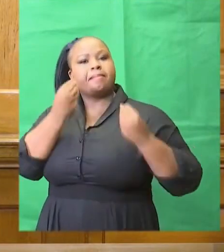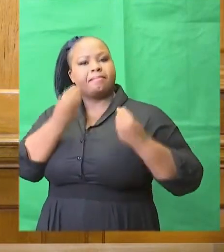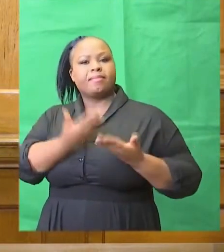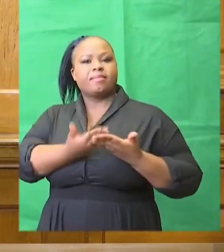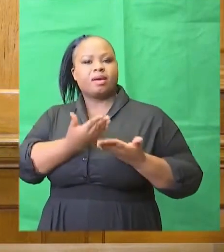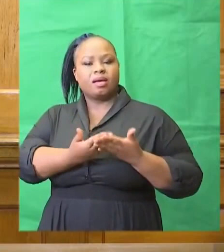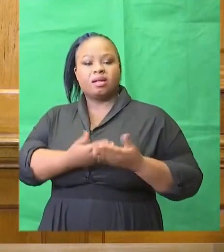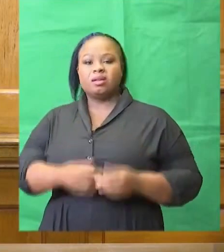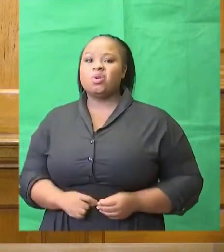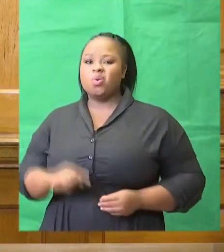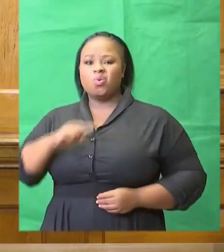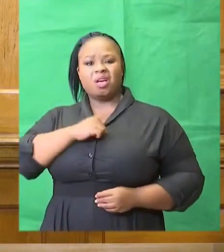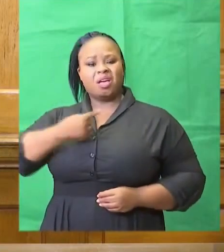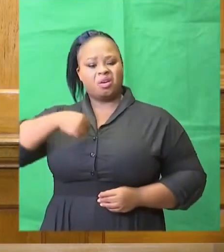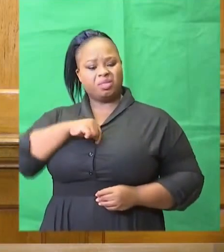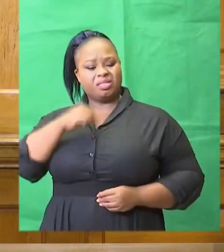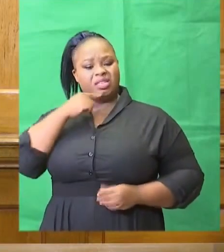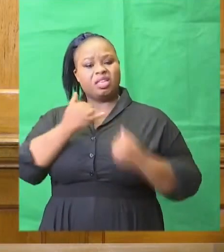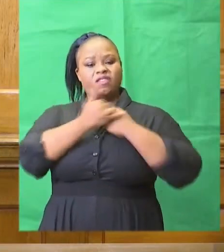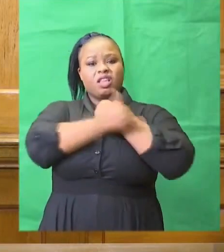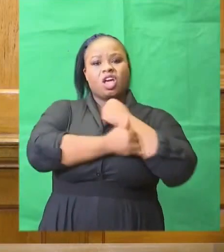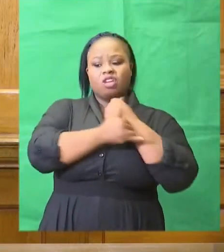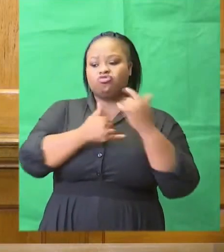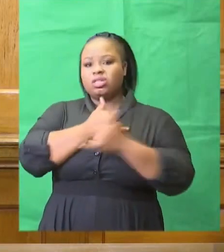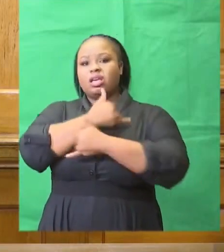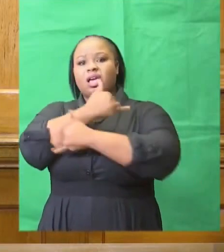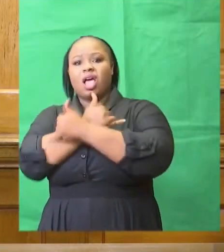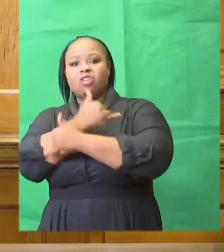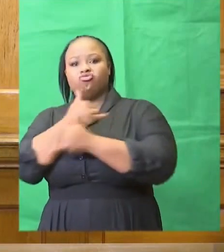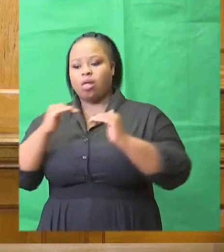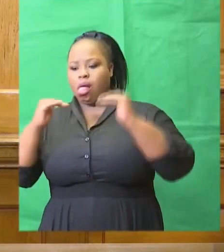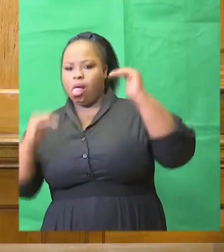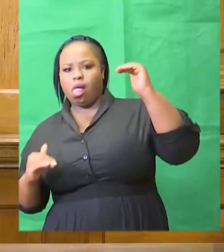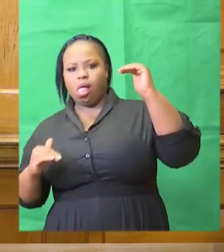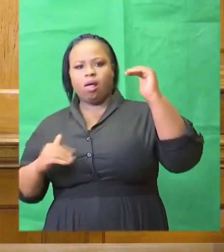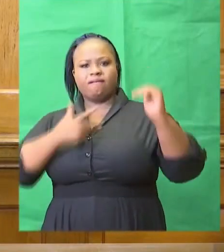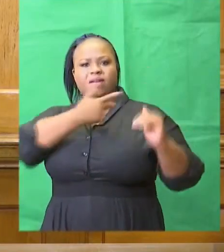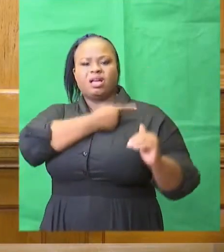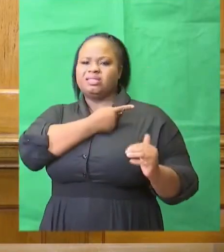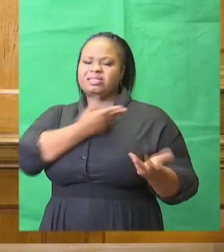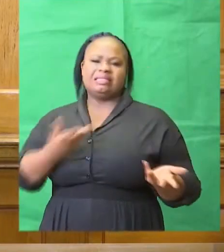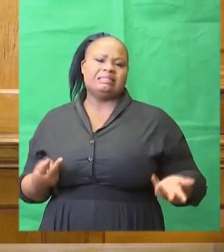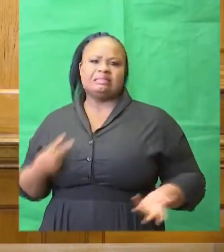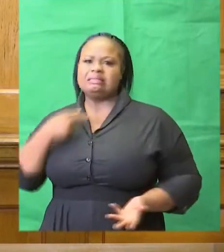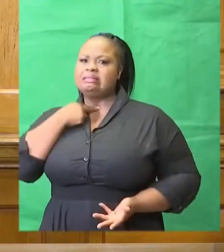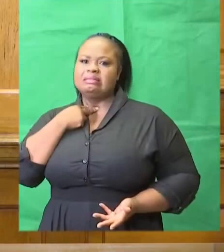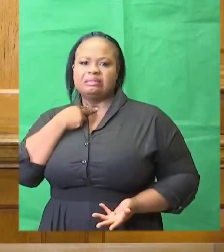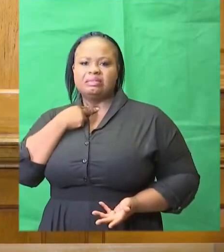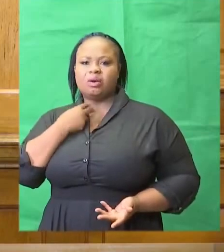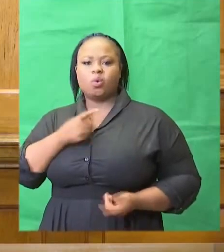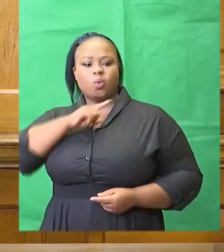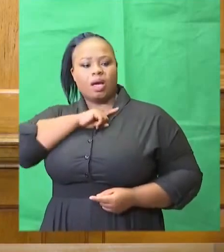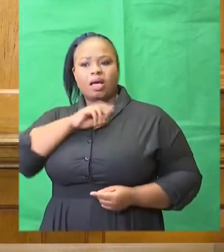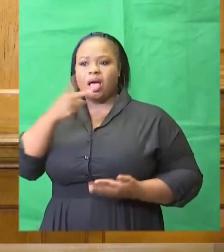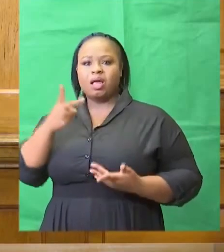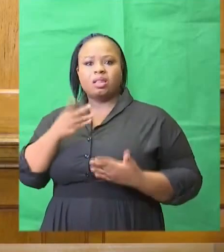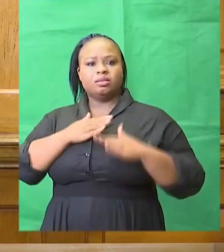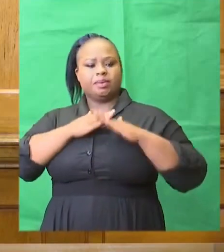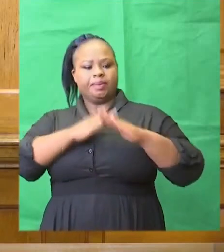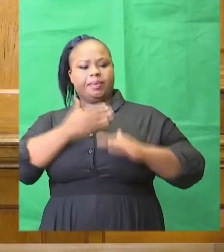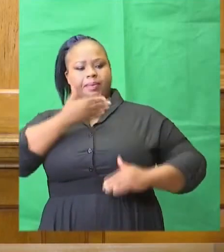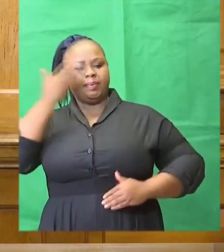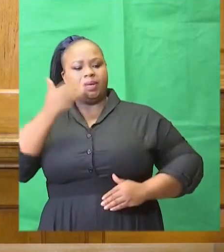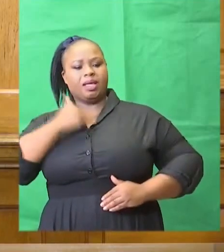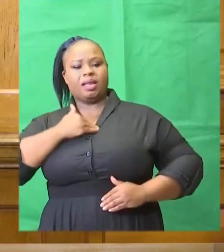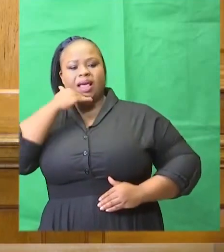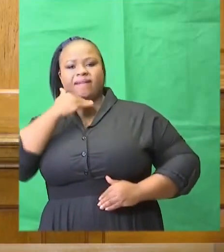vaccine inequality not only costs lives and livelihoods in those countries that are denied access, but